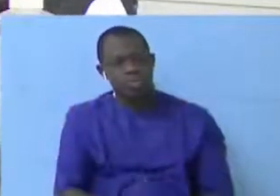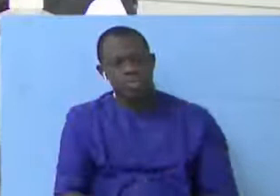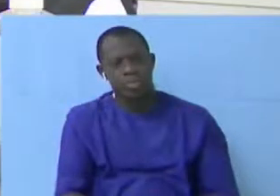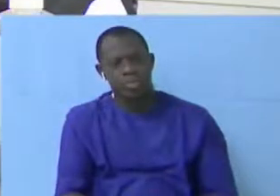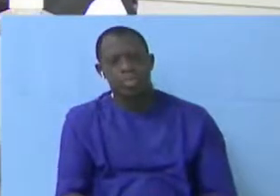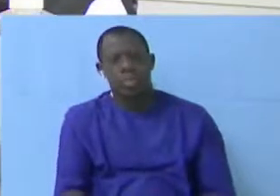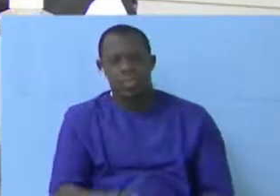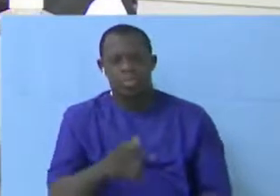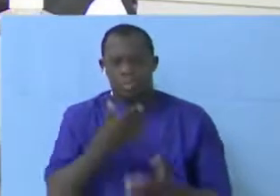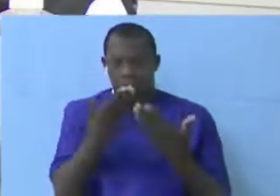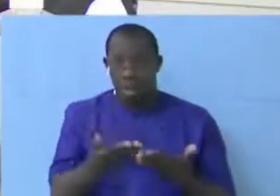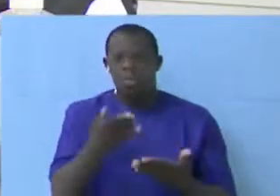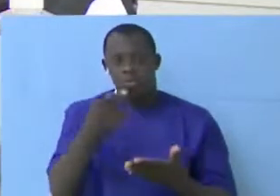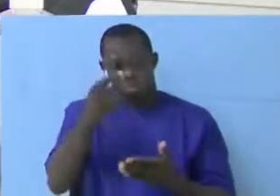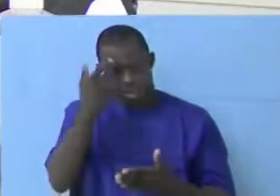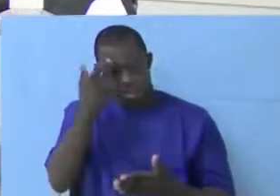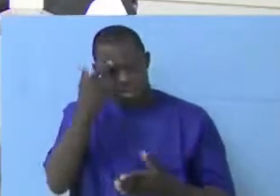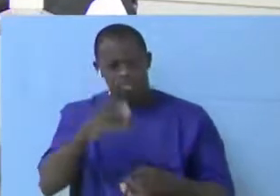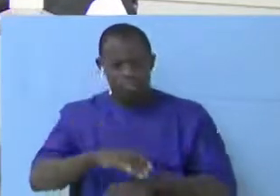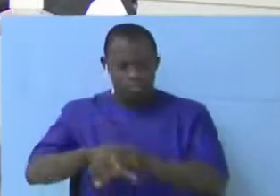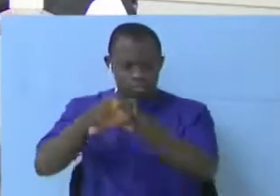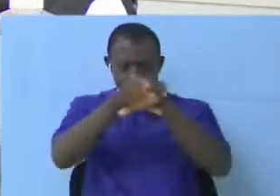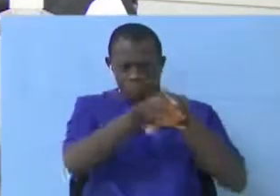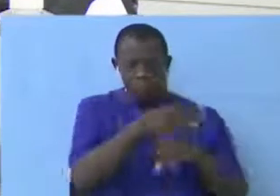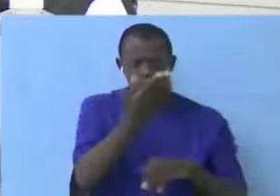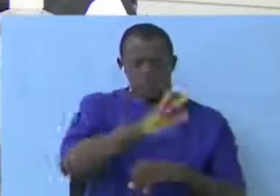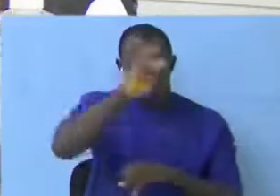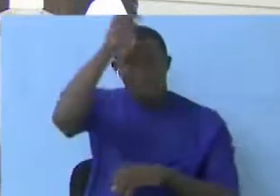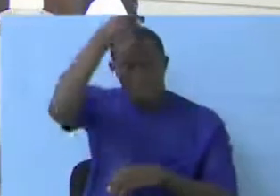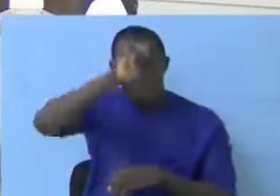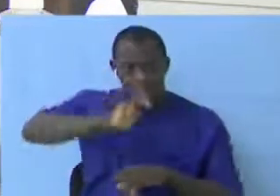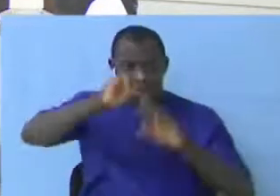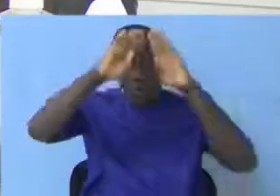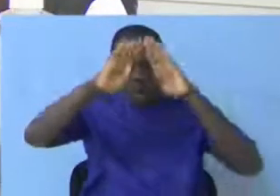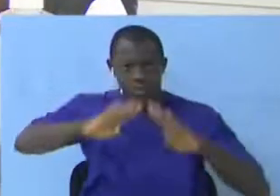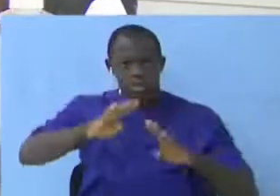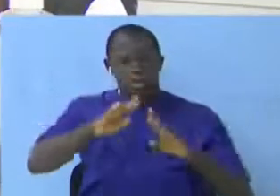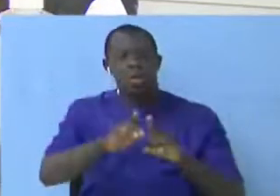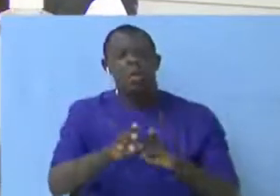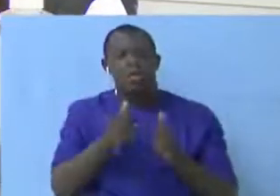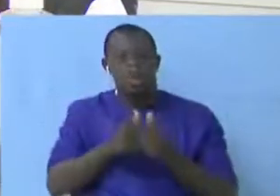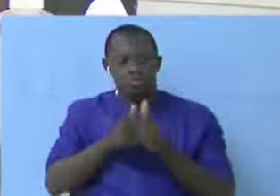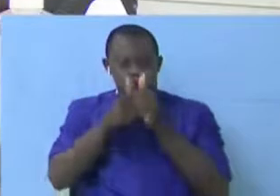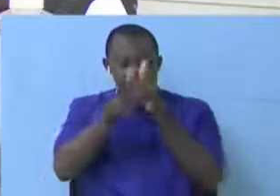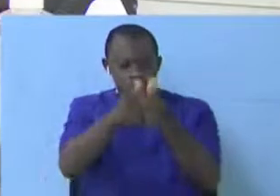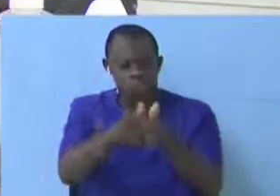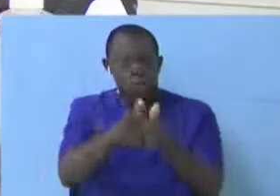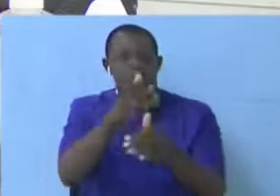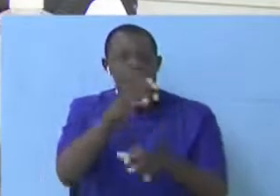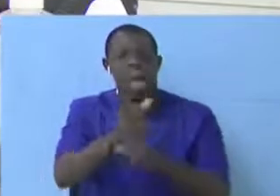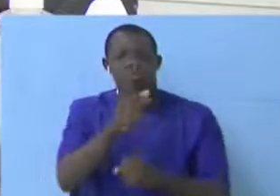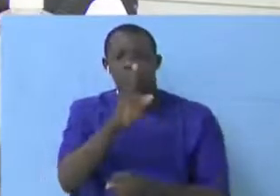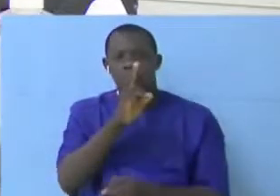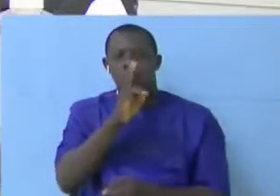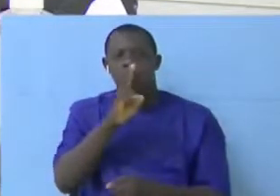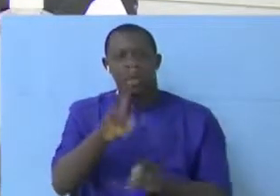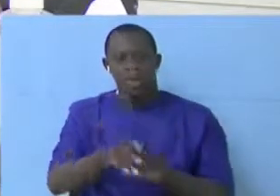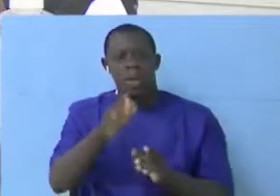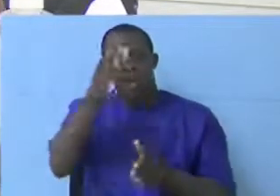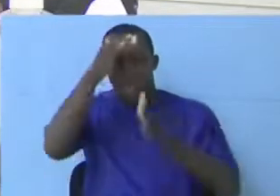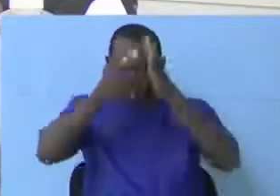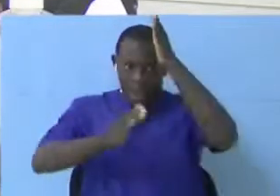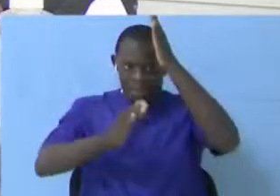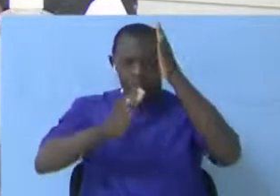I took them from the police station, escorted with the help of the armed